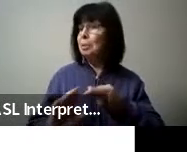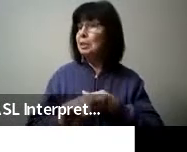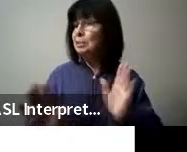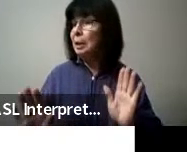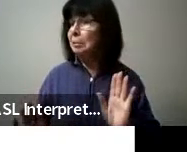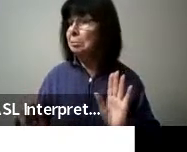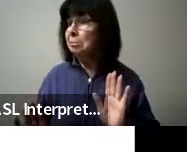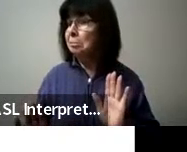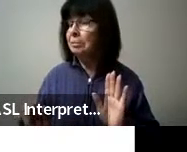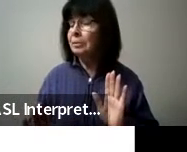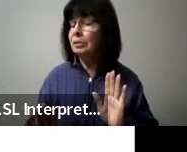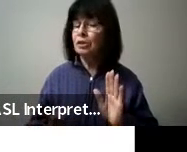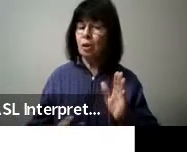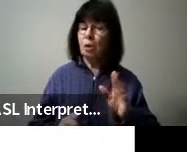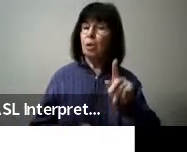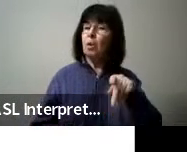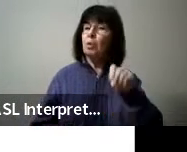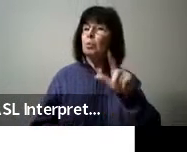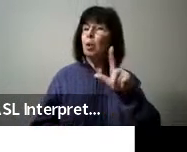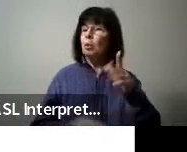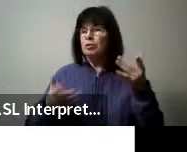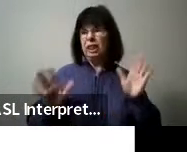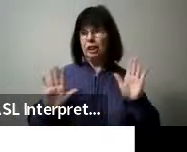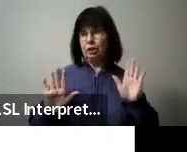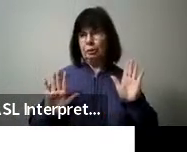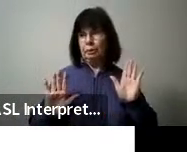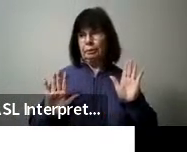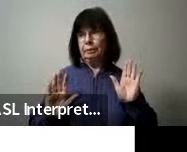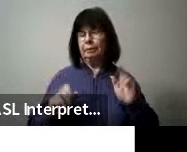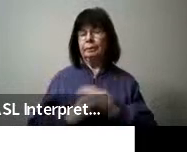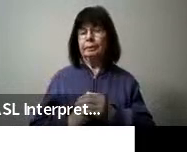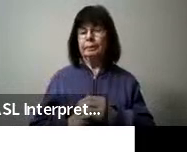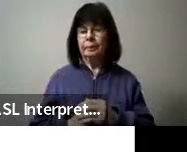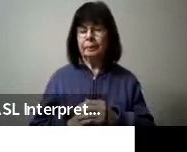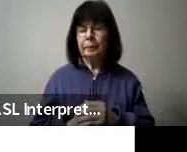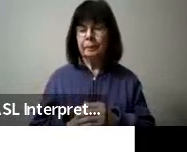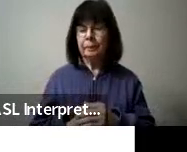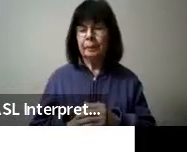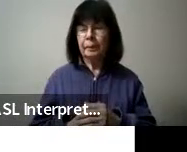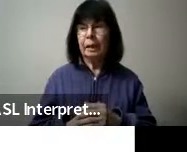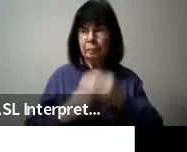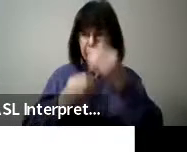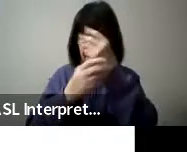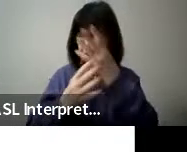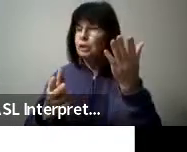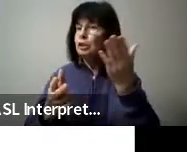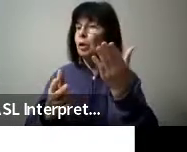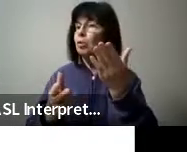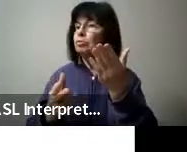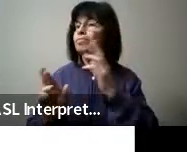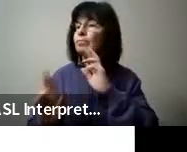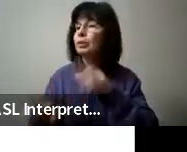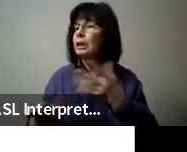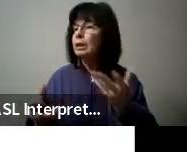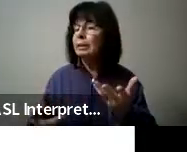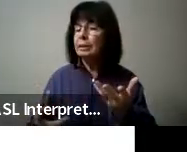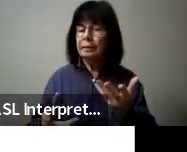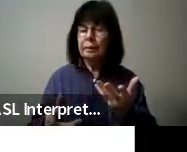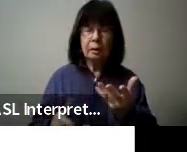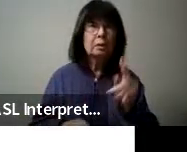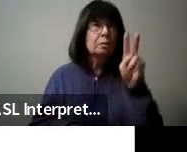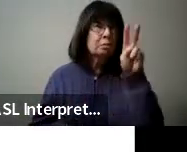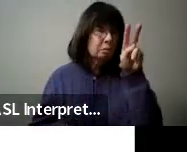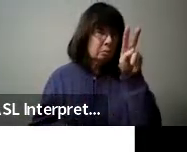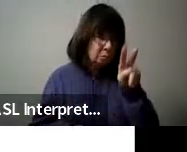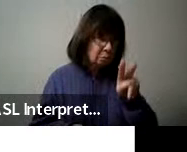going to end the poll and share the results briefly. Looking